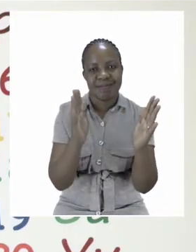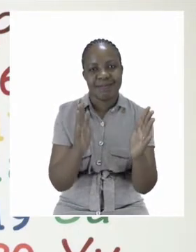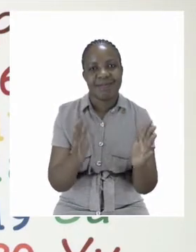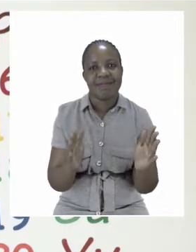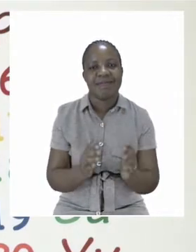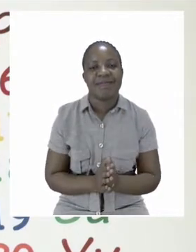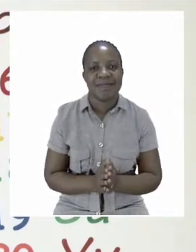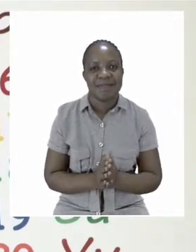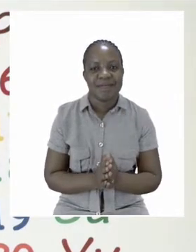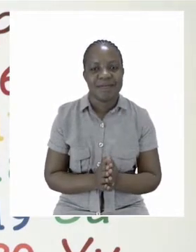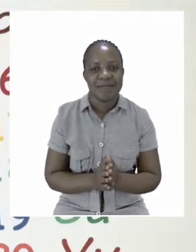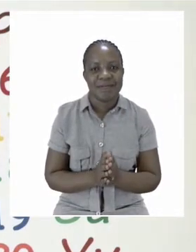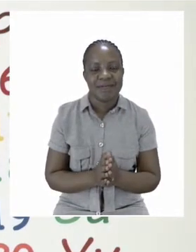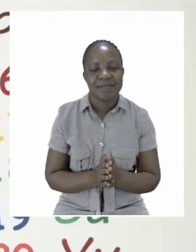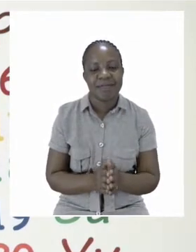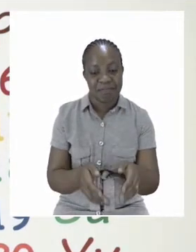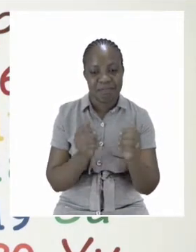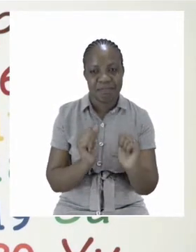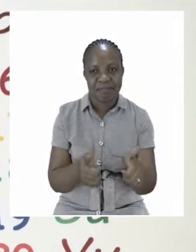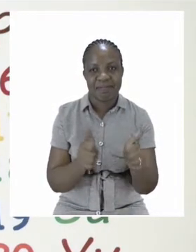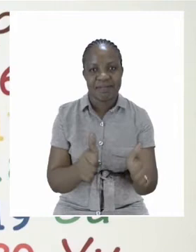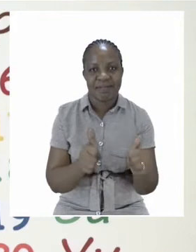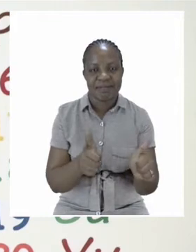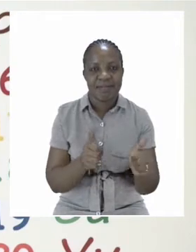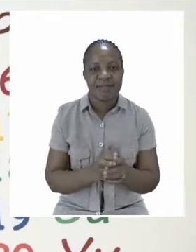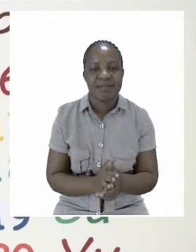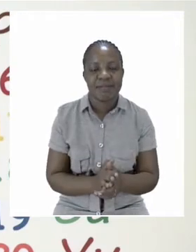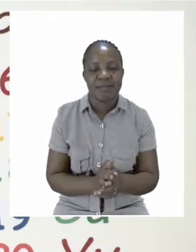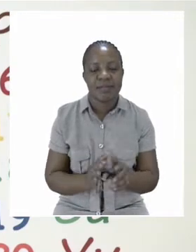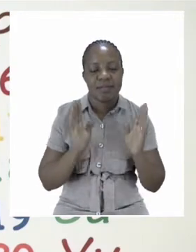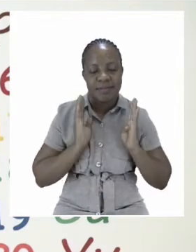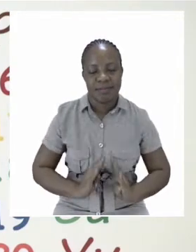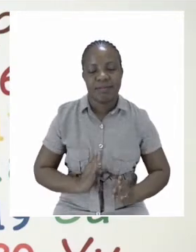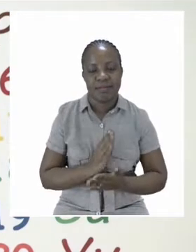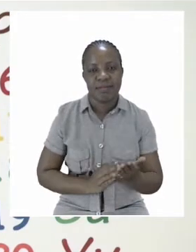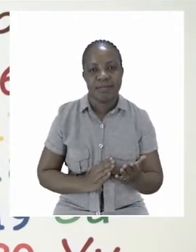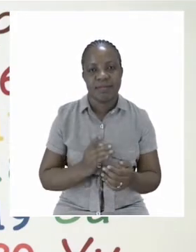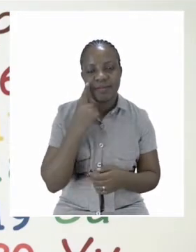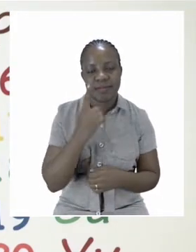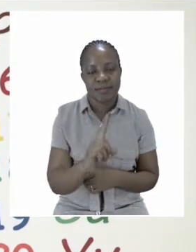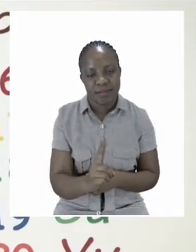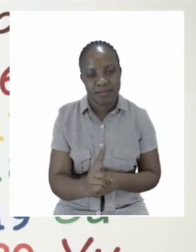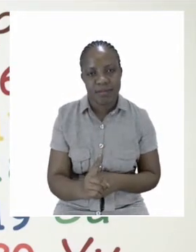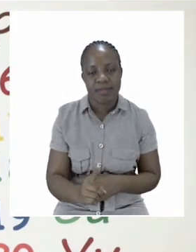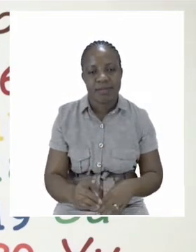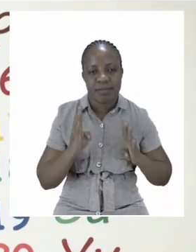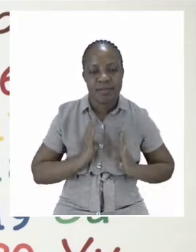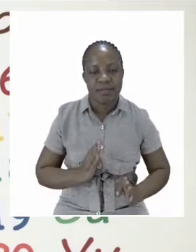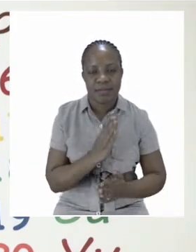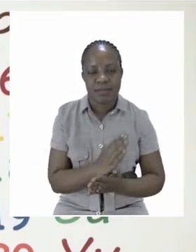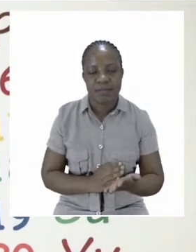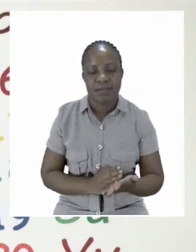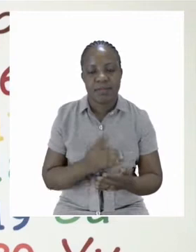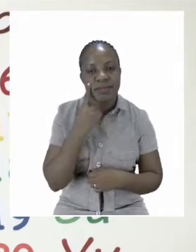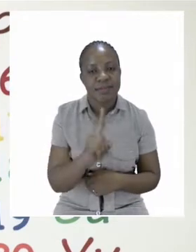1, 2, 3. Good job. What body part can you see? What body